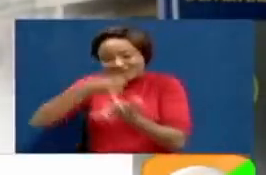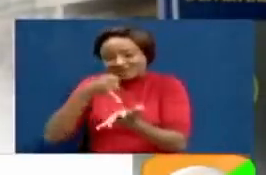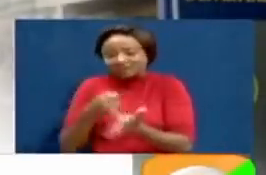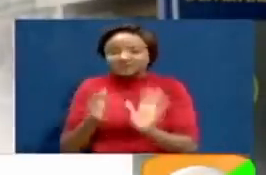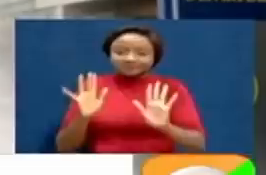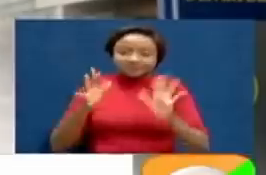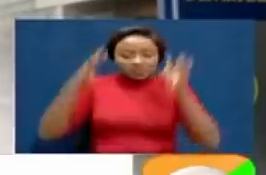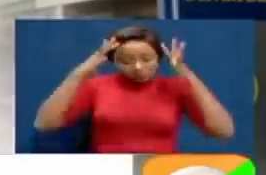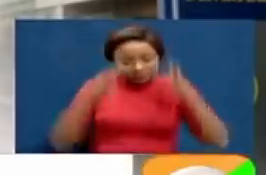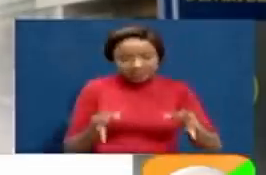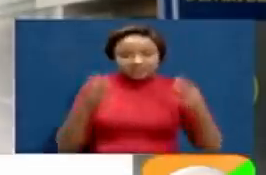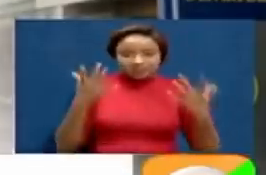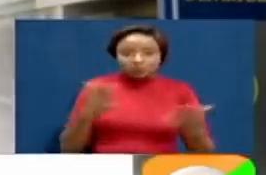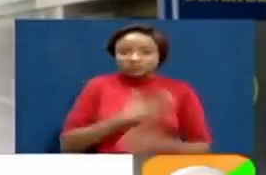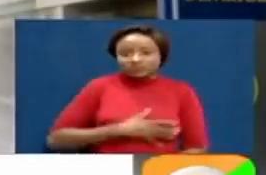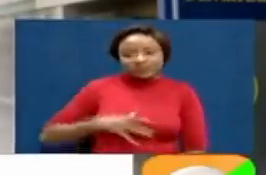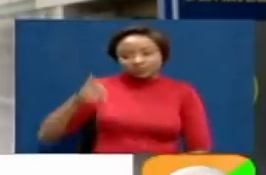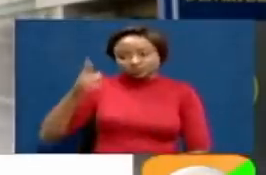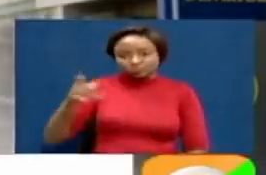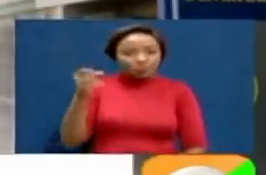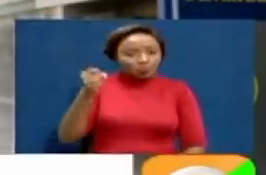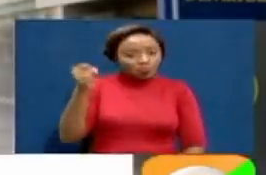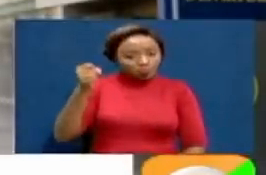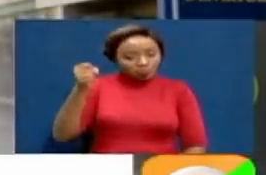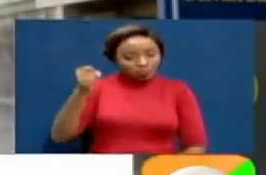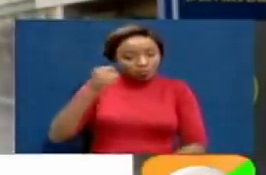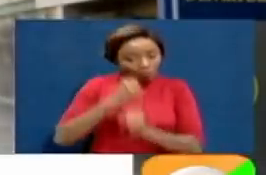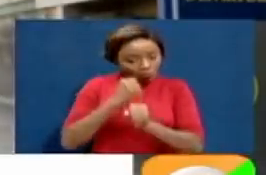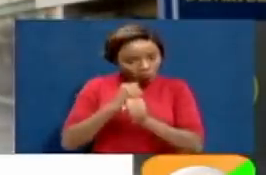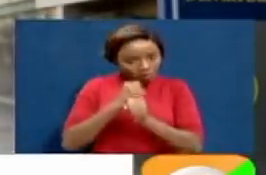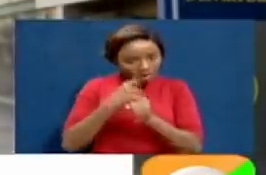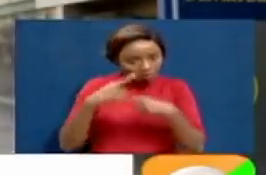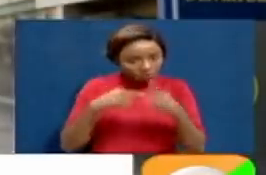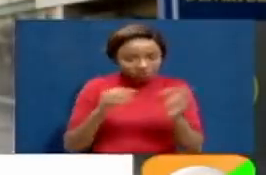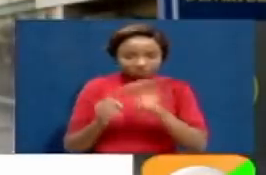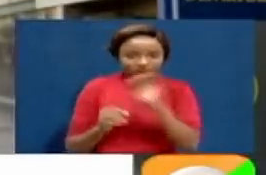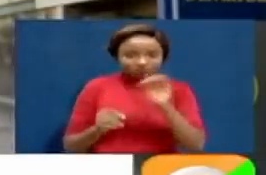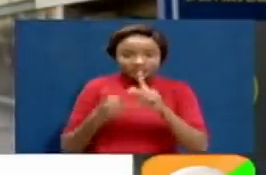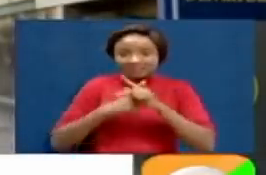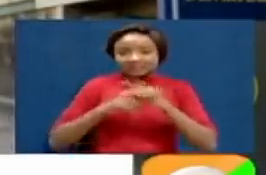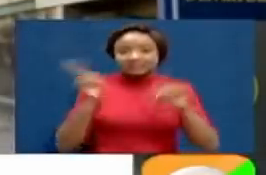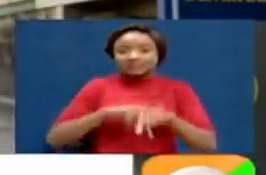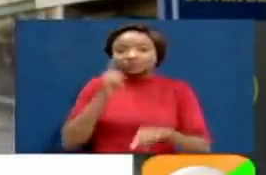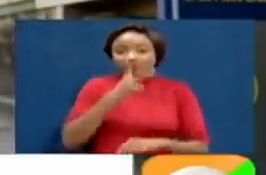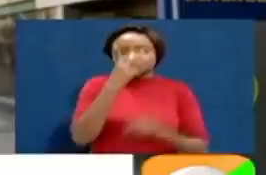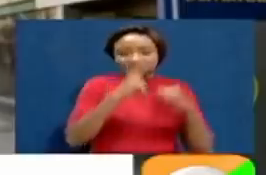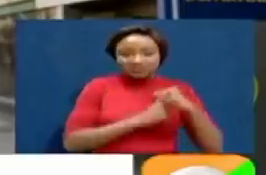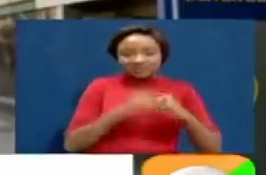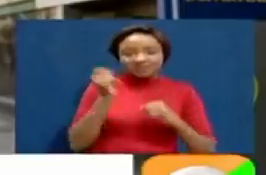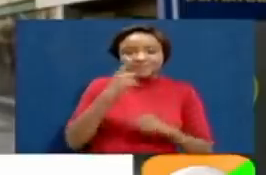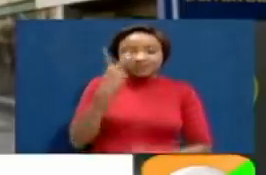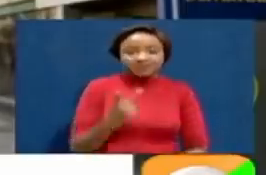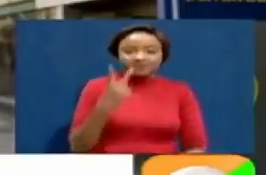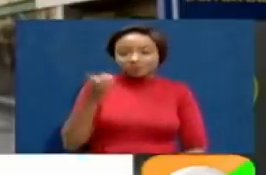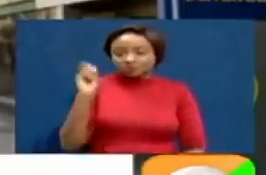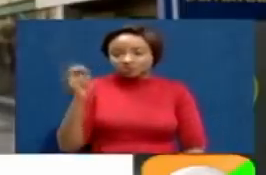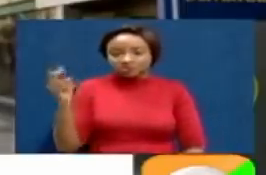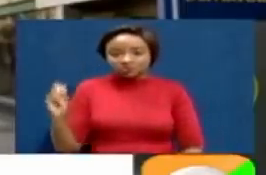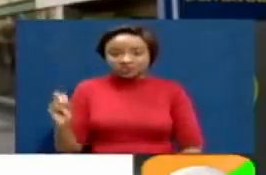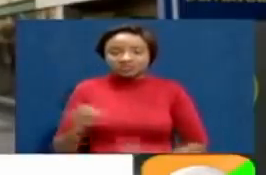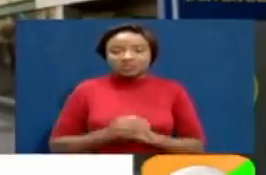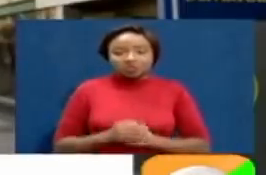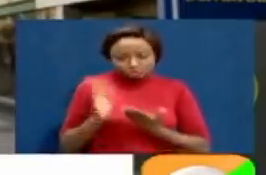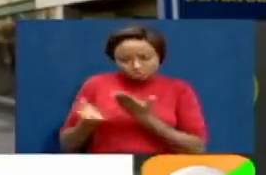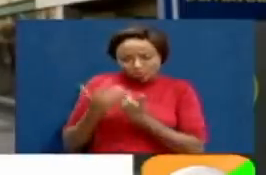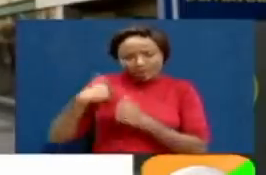been decided that you be suspended from duty with effect from 27th February 2020 to pave way